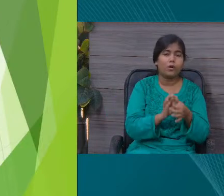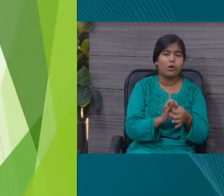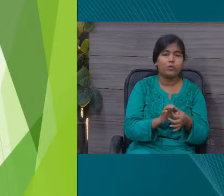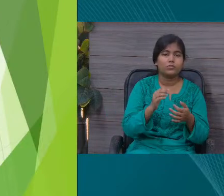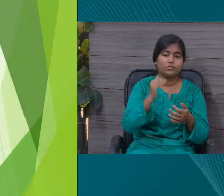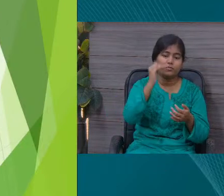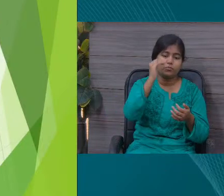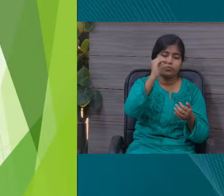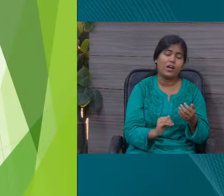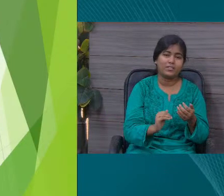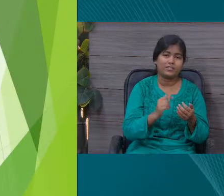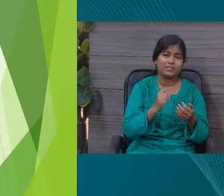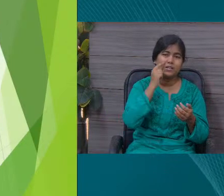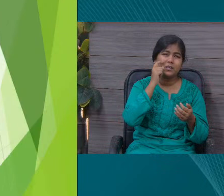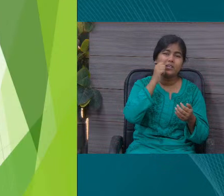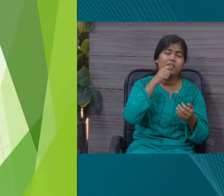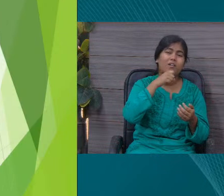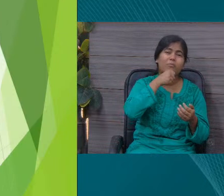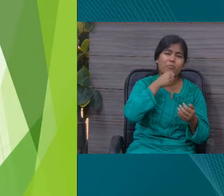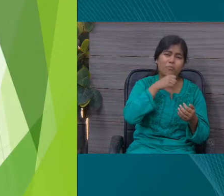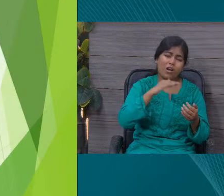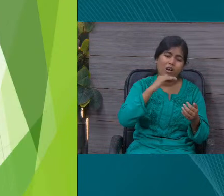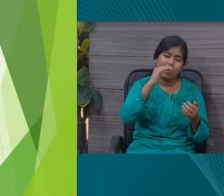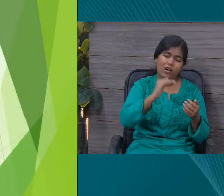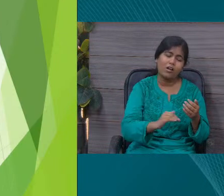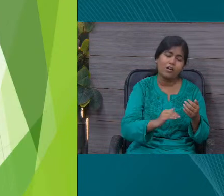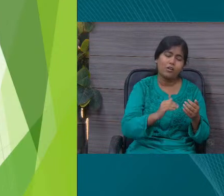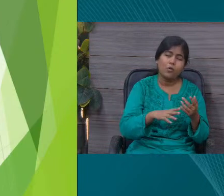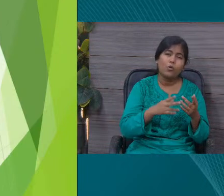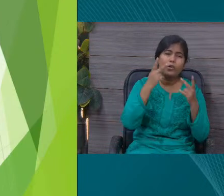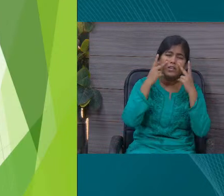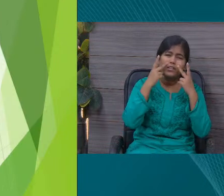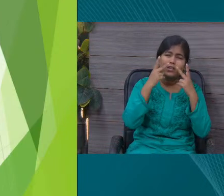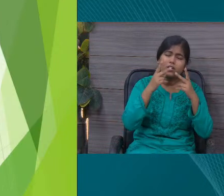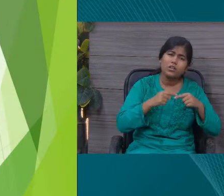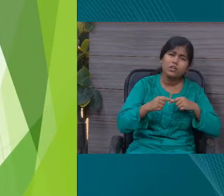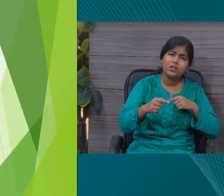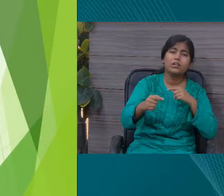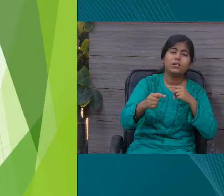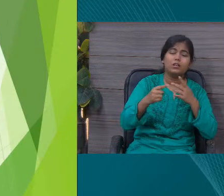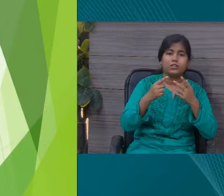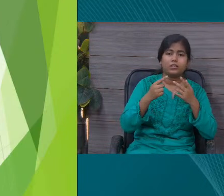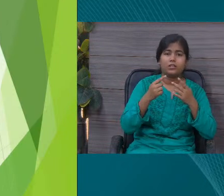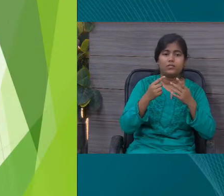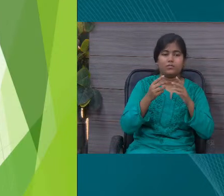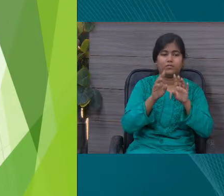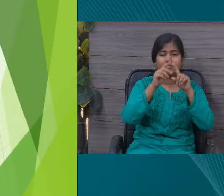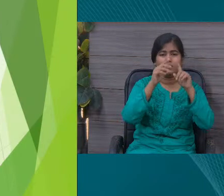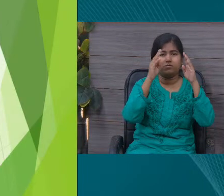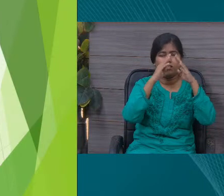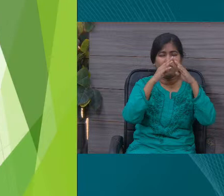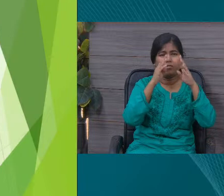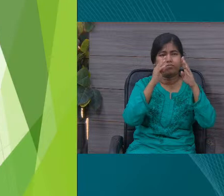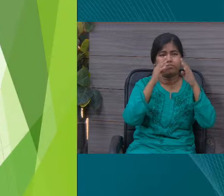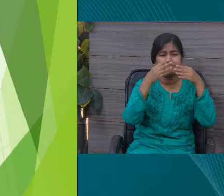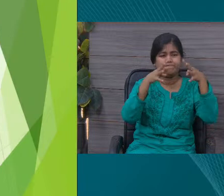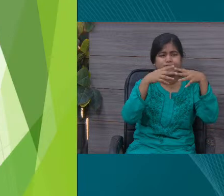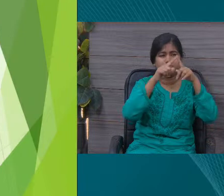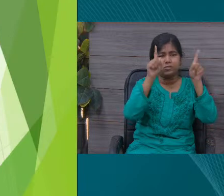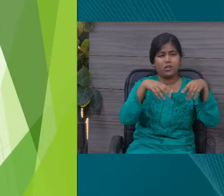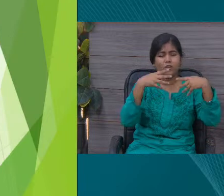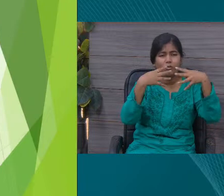boy who he daily sees from his window picking rag. So he thinks that why the child is not going to